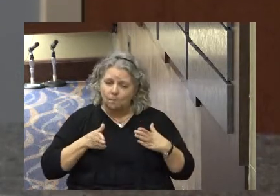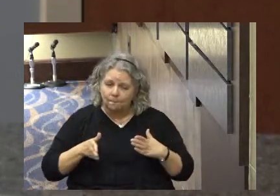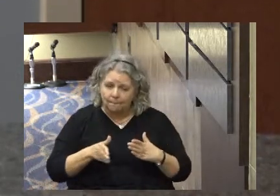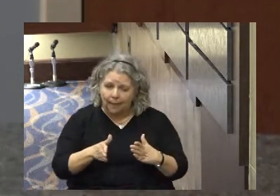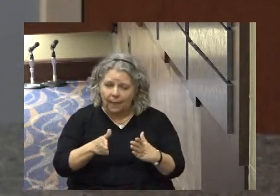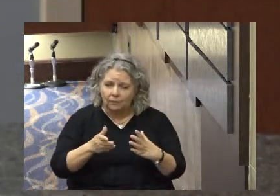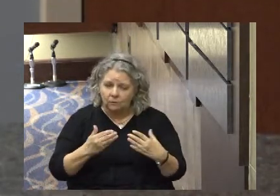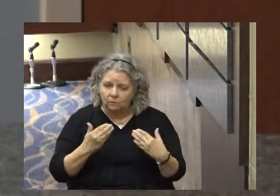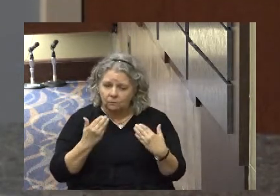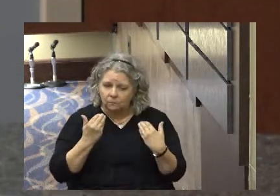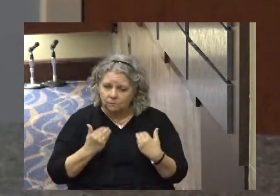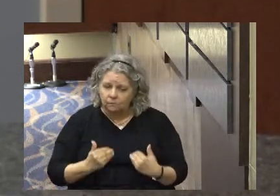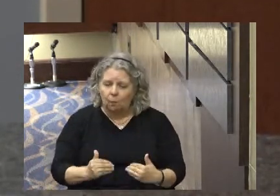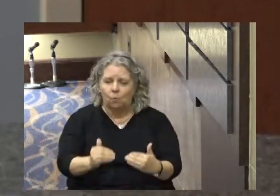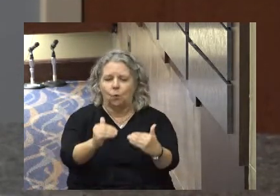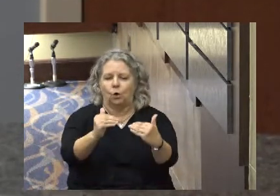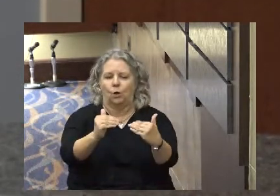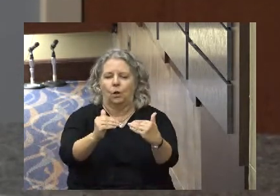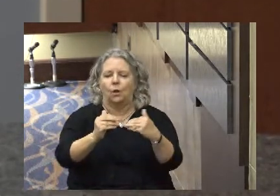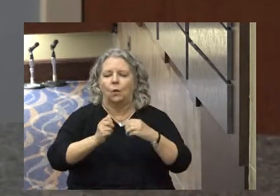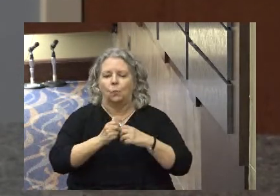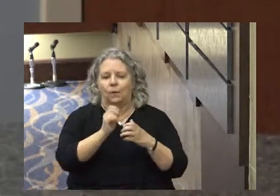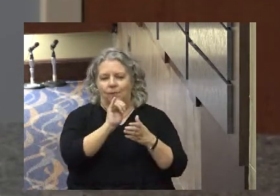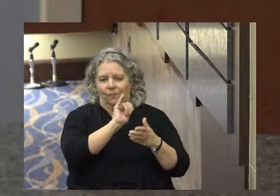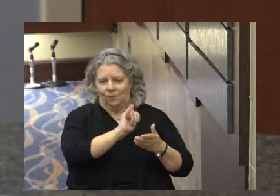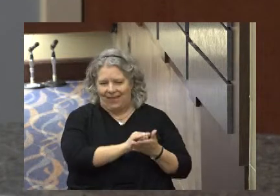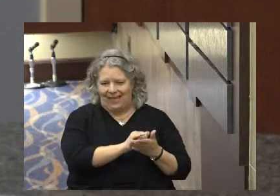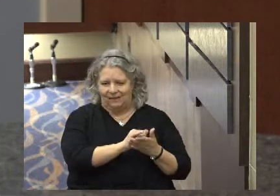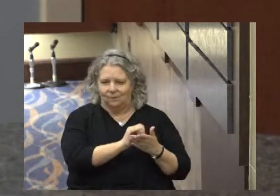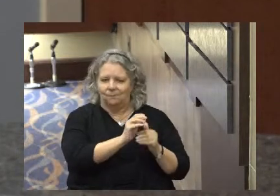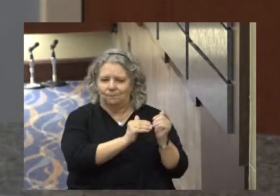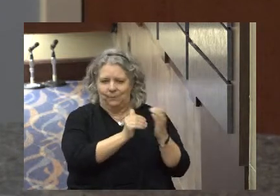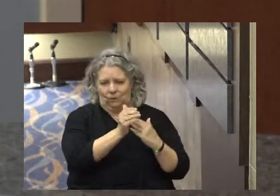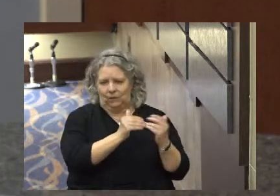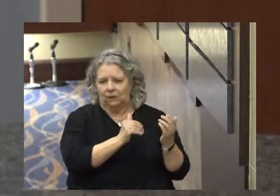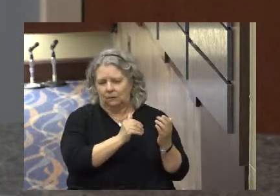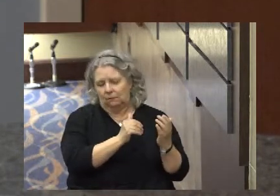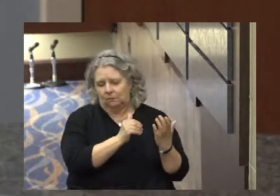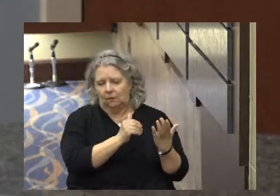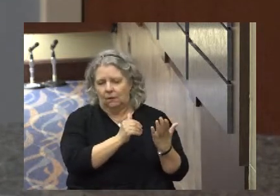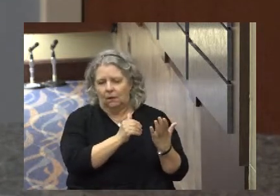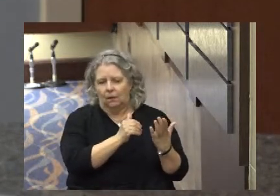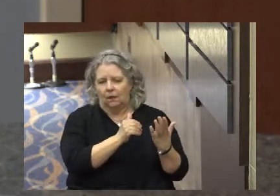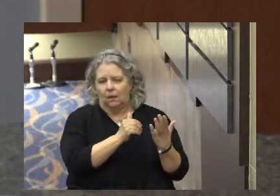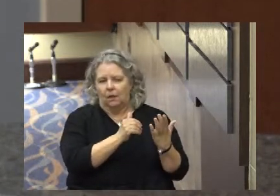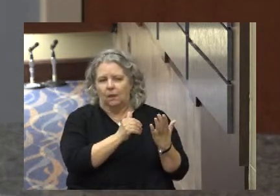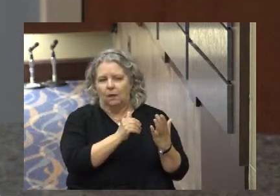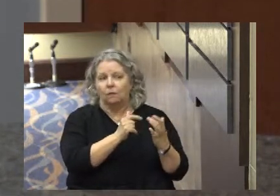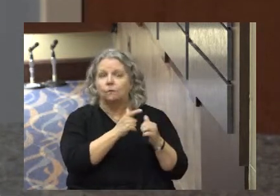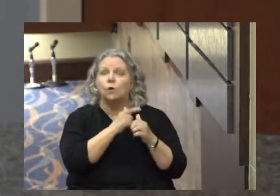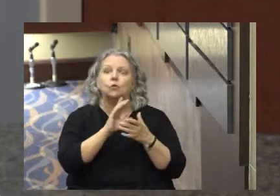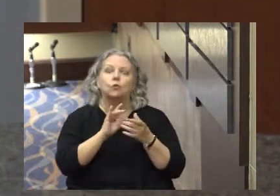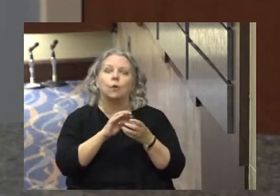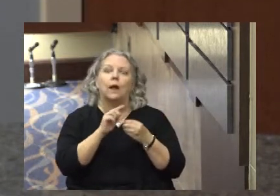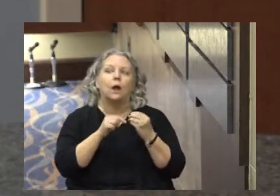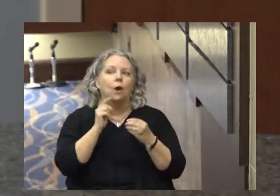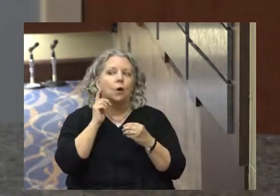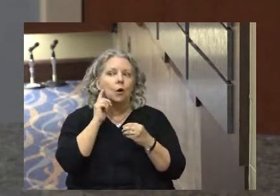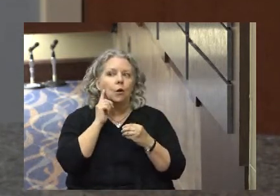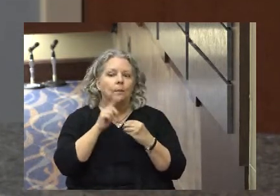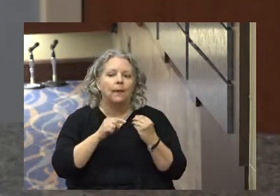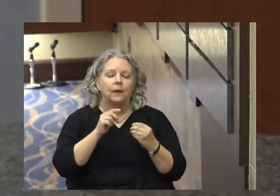strong path forward with this facility specifically. I'm like, the first story I ever heard about Trentwood is when Mom was working